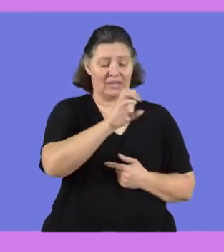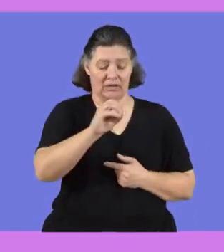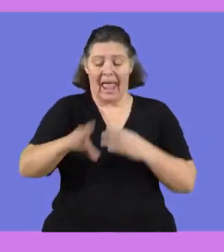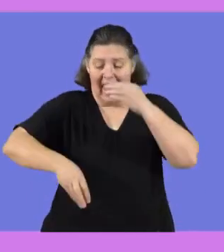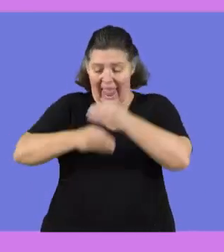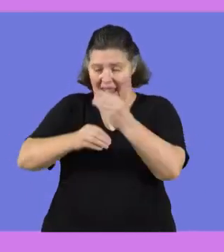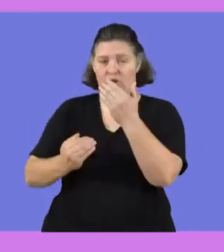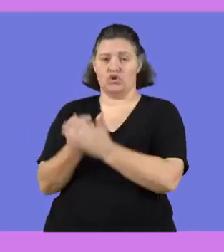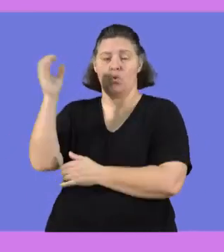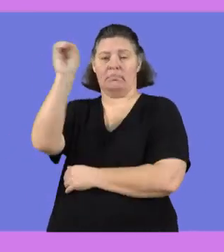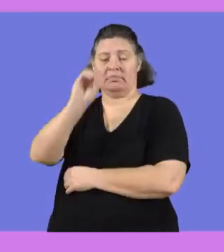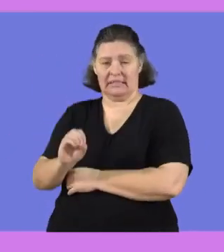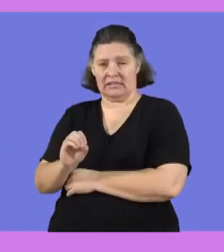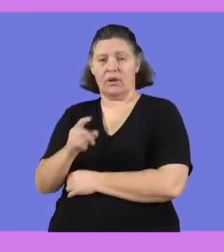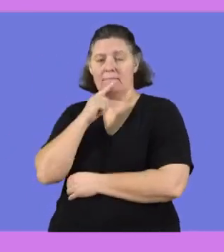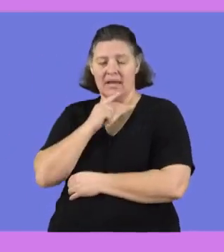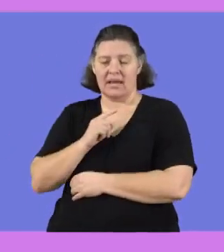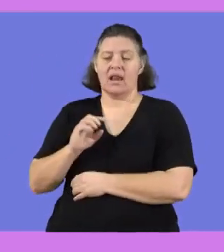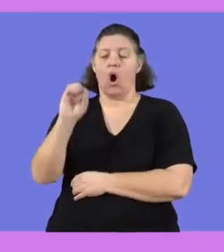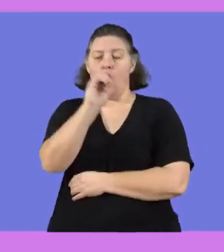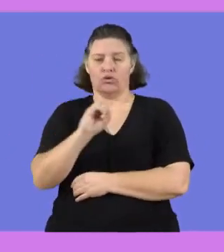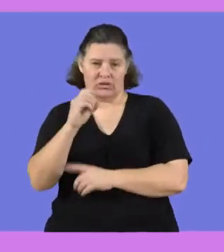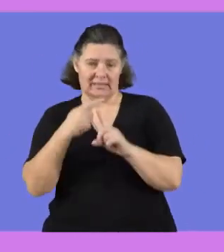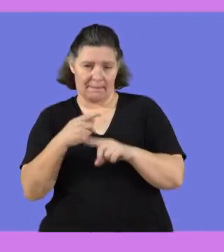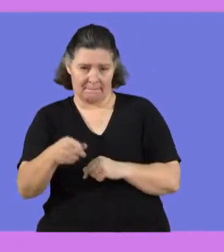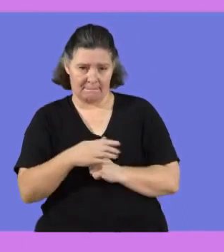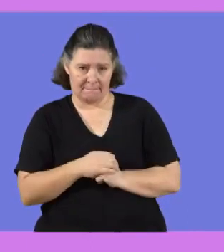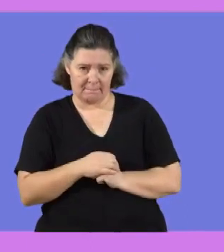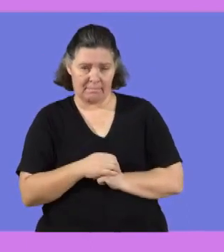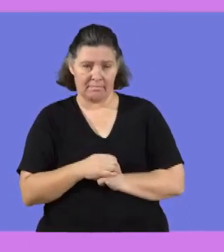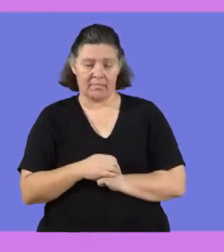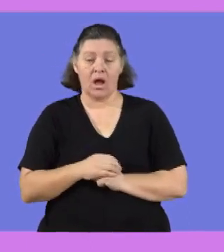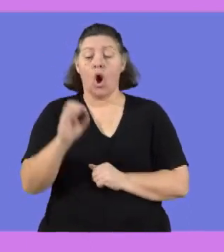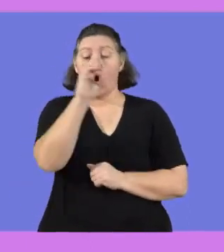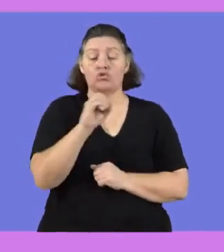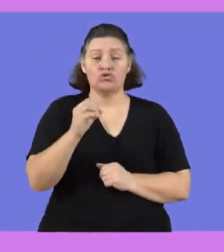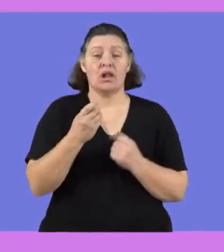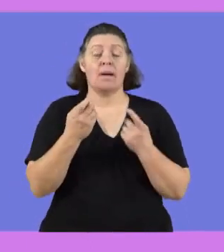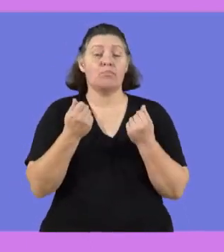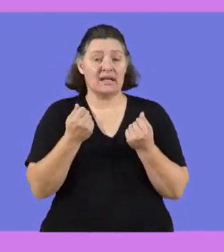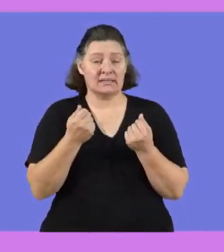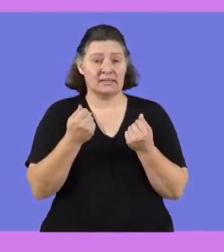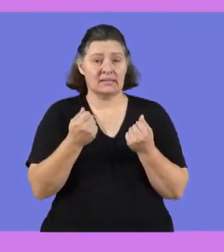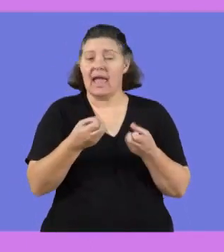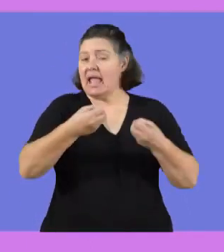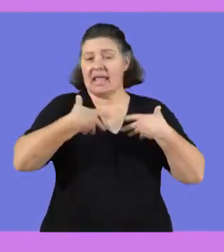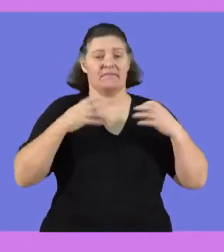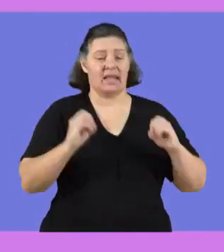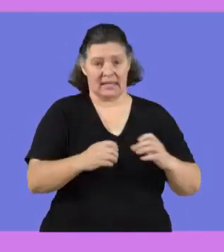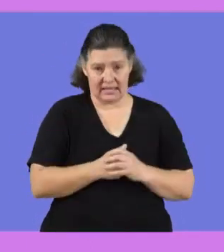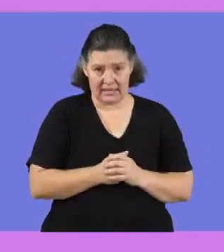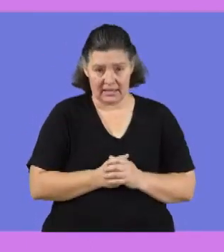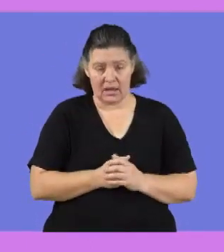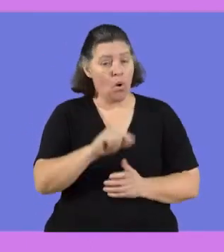to 100%, which is the original price. Take note that the percentage of the original price, it is not